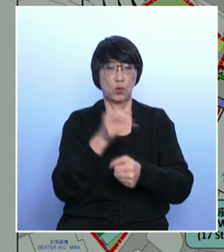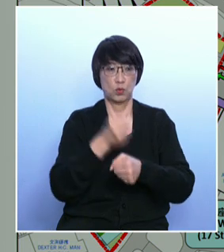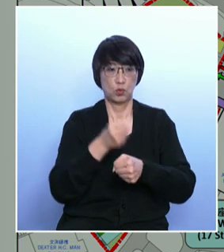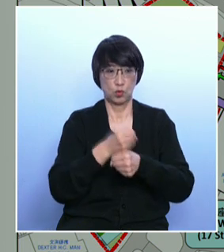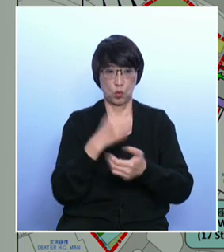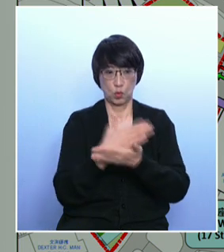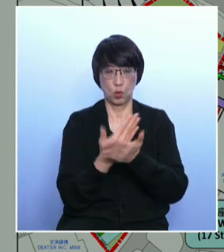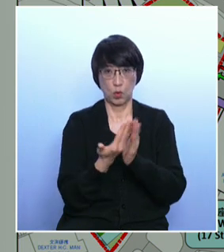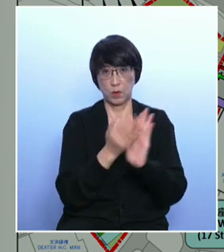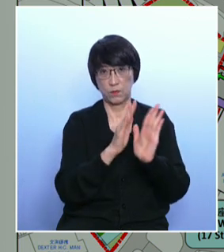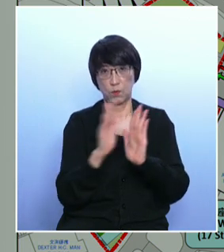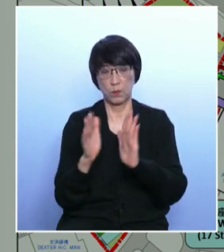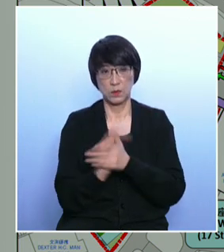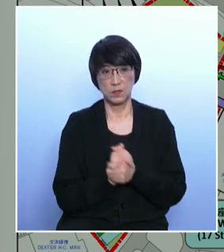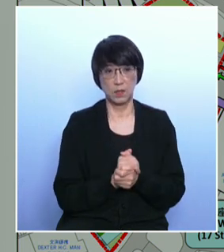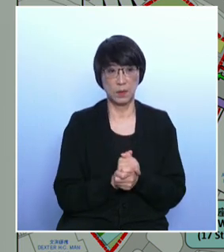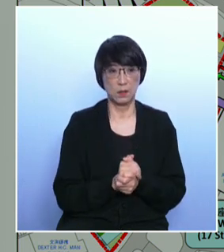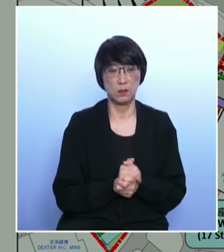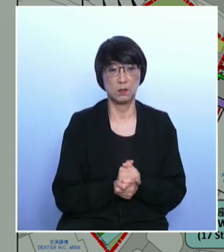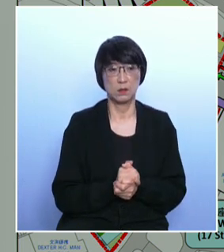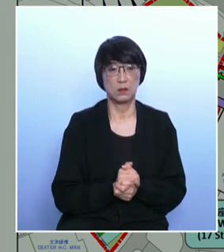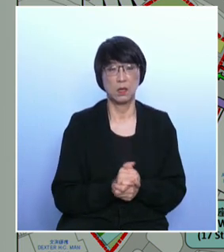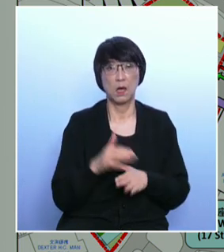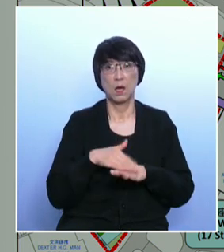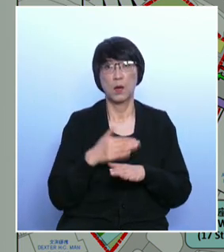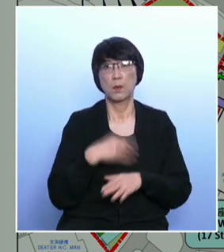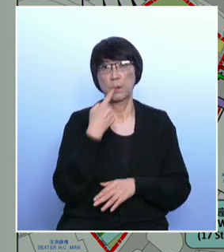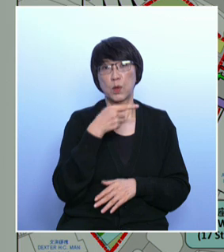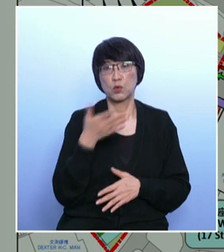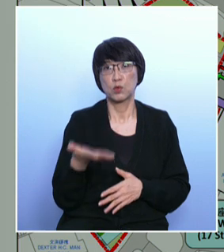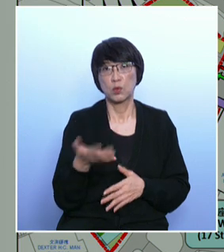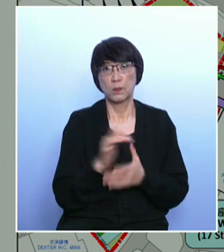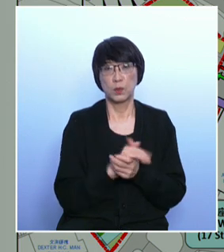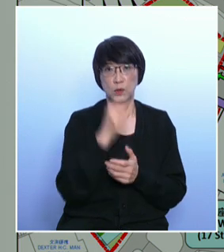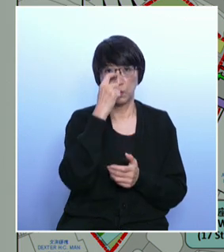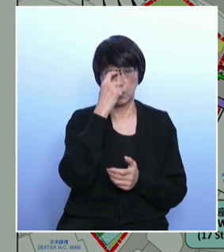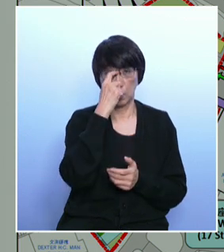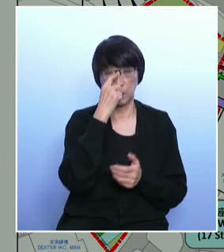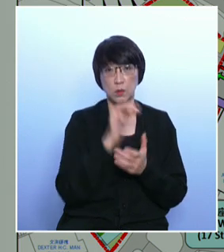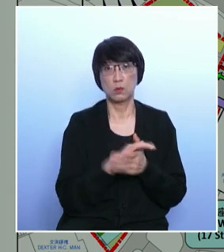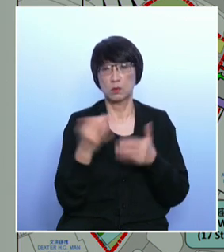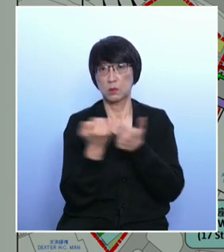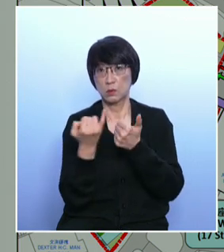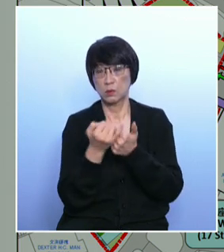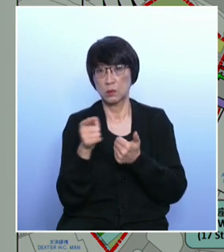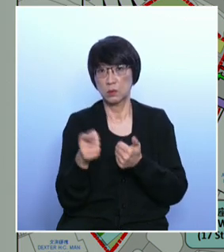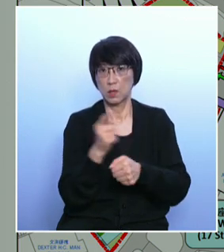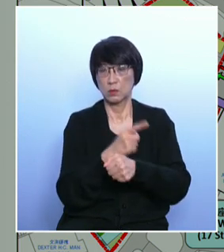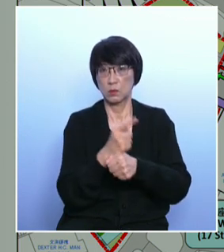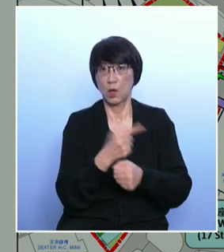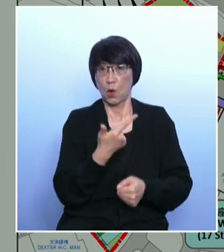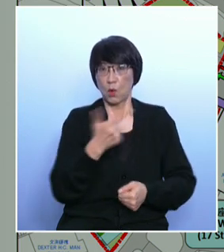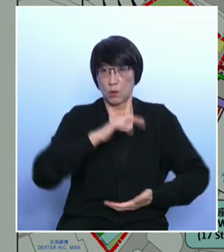rooms. More resources will be devoted to providing clinical training for students.